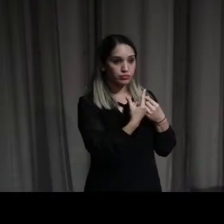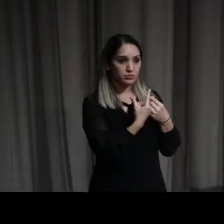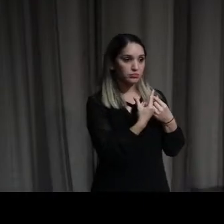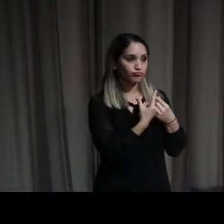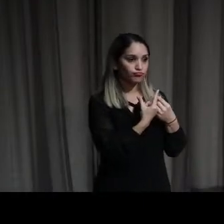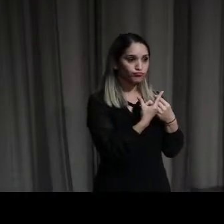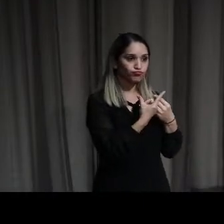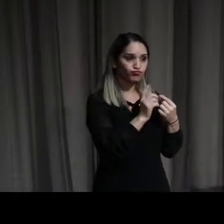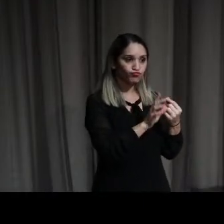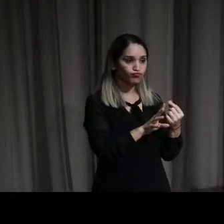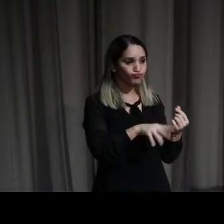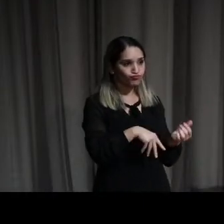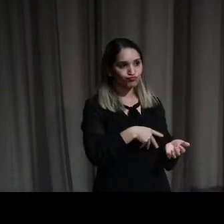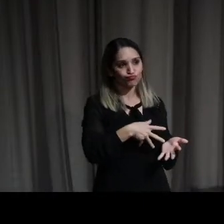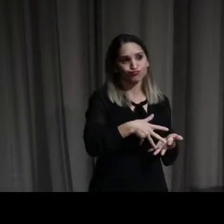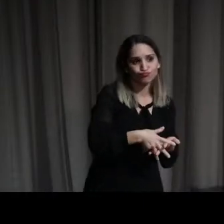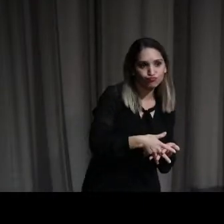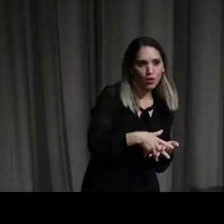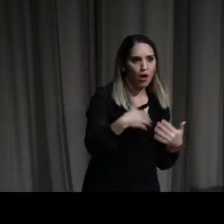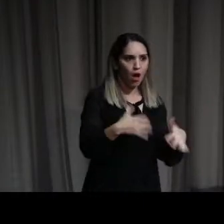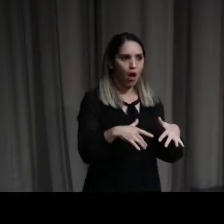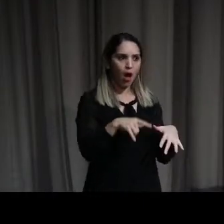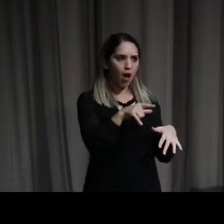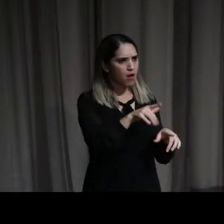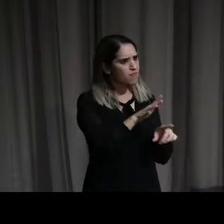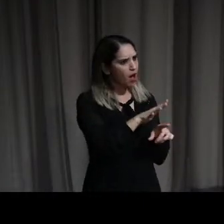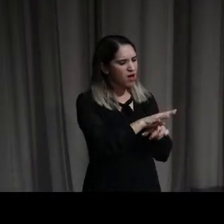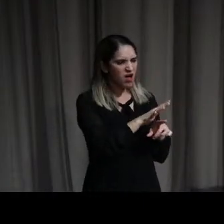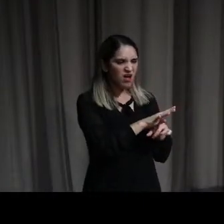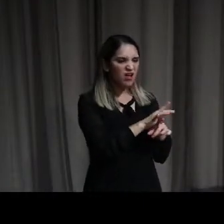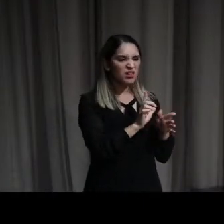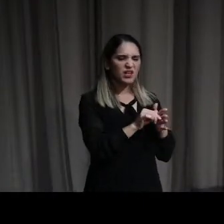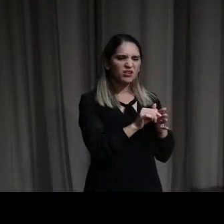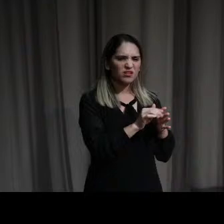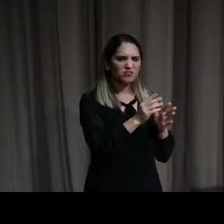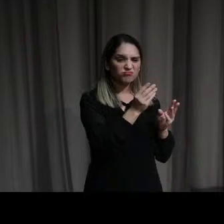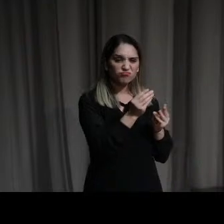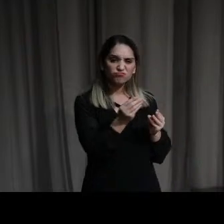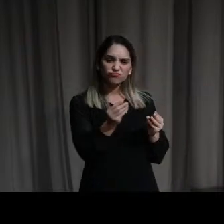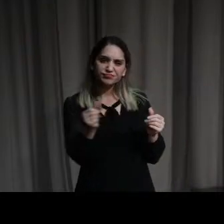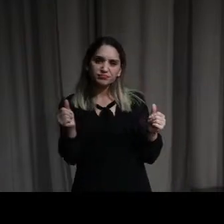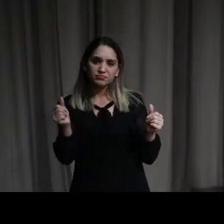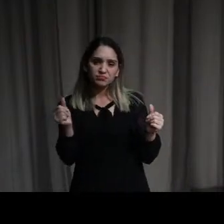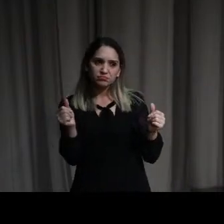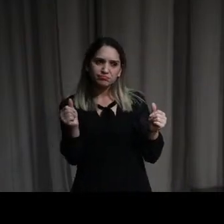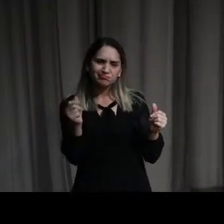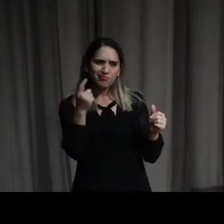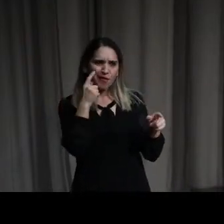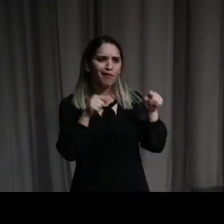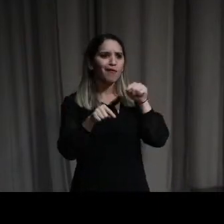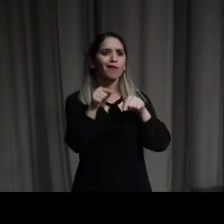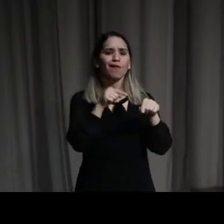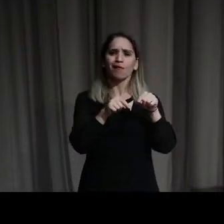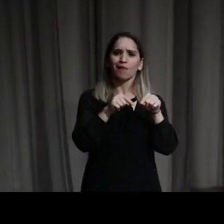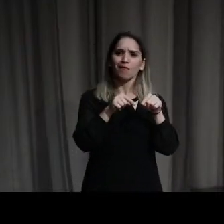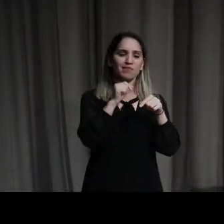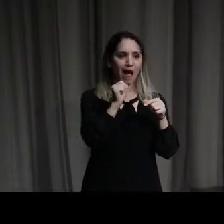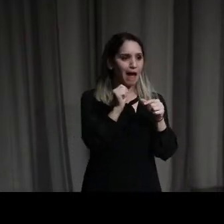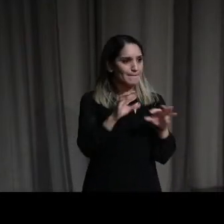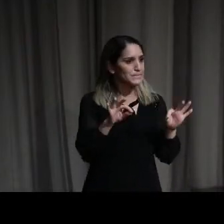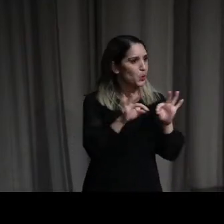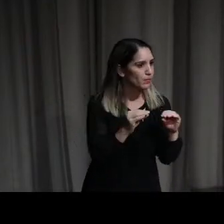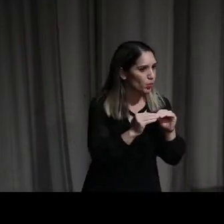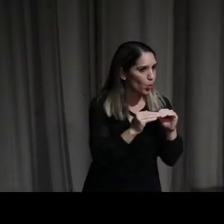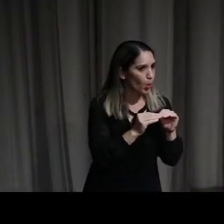spotlight. And then a year later, you think, what was happening then? That very important. It wasn't important anymore.